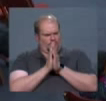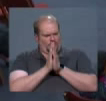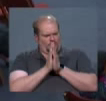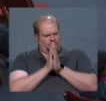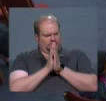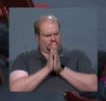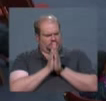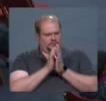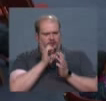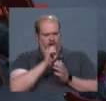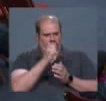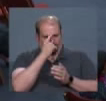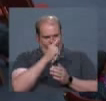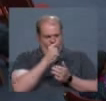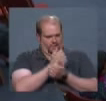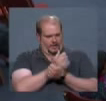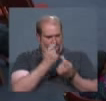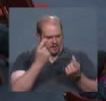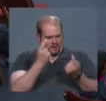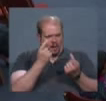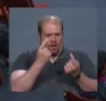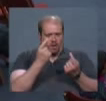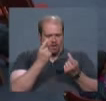It wasn't for everybody.